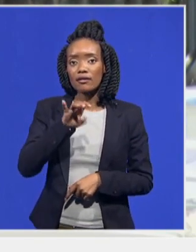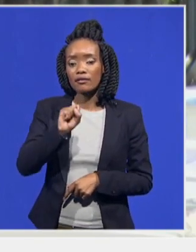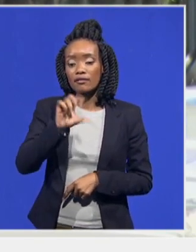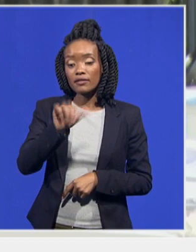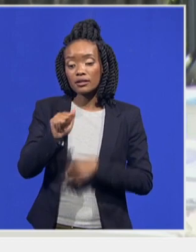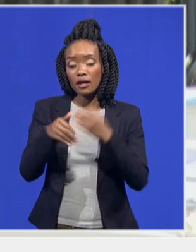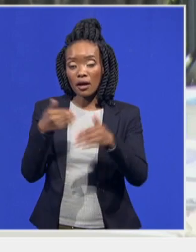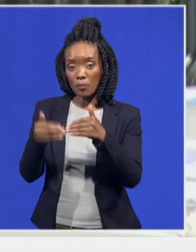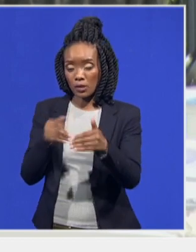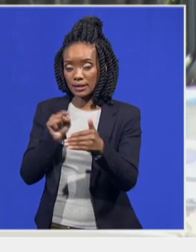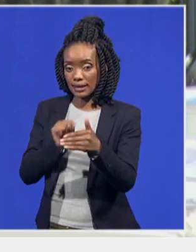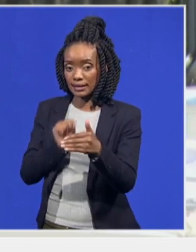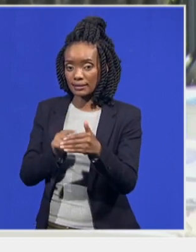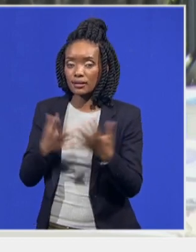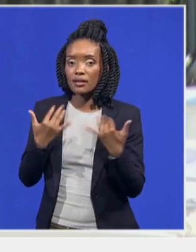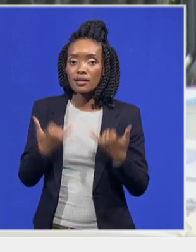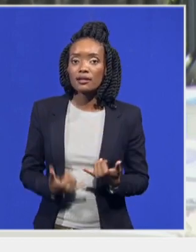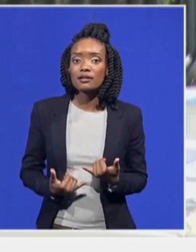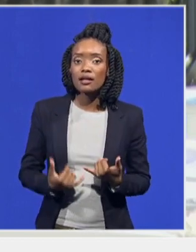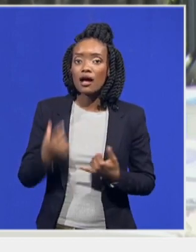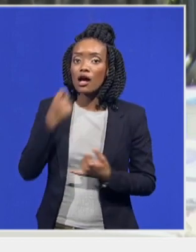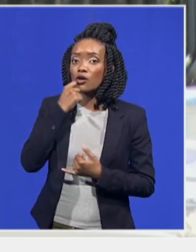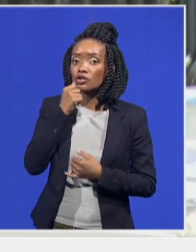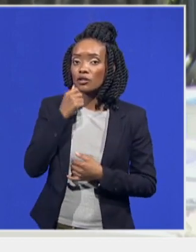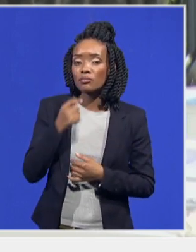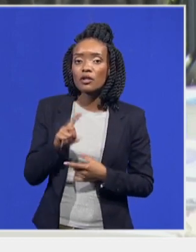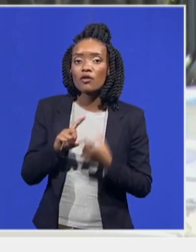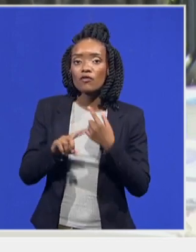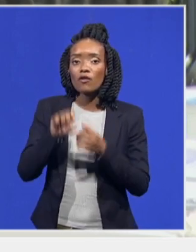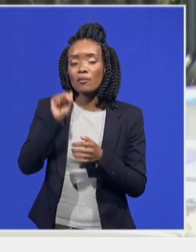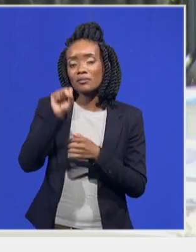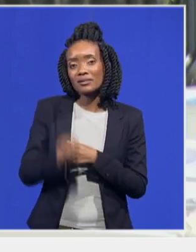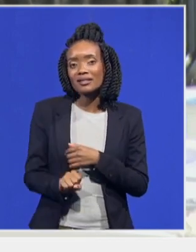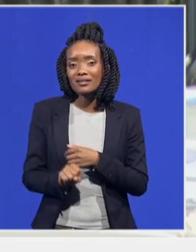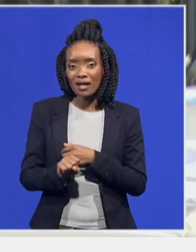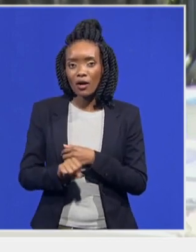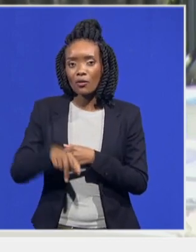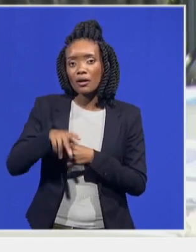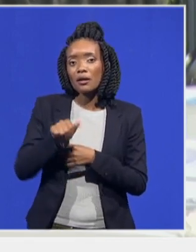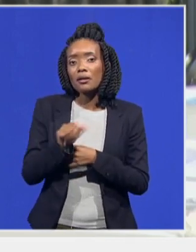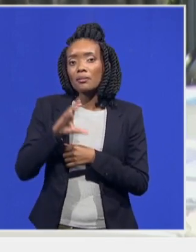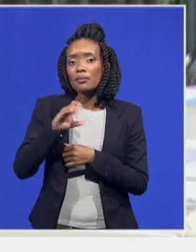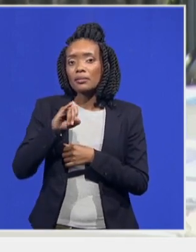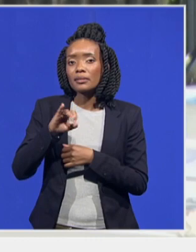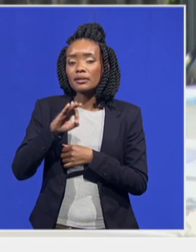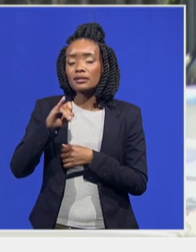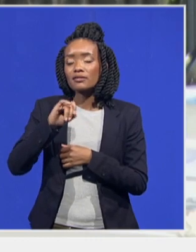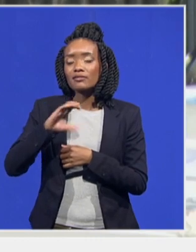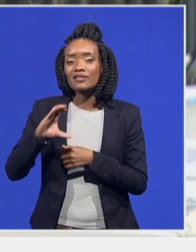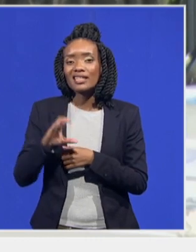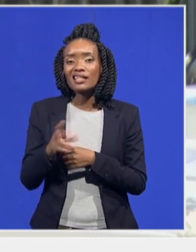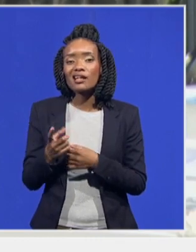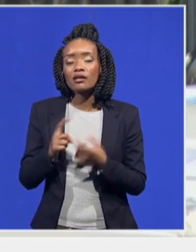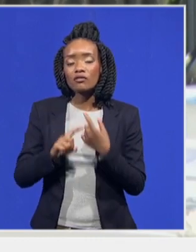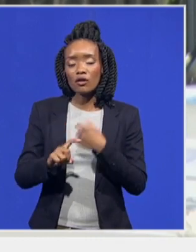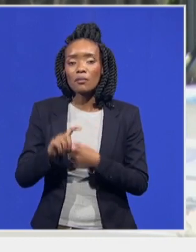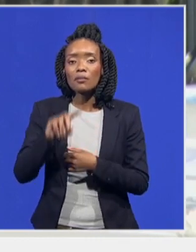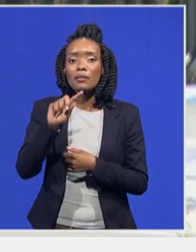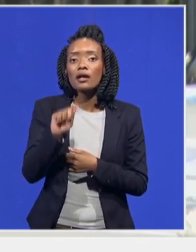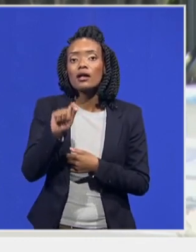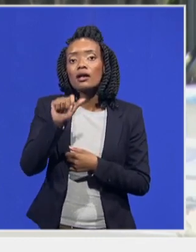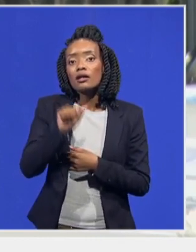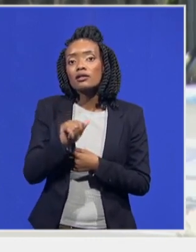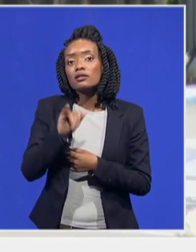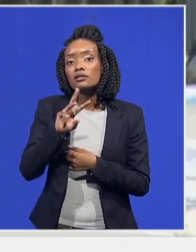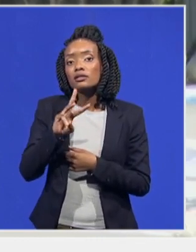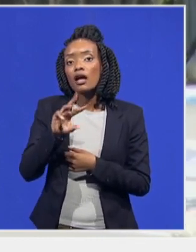joined by a gentleman from the South Pacific in Taiwan. His name is Jayed Chen, and he was telling me off air that it was